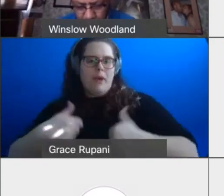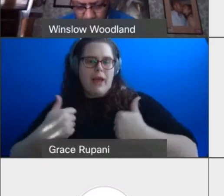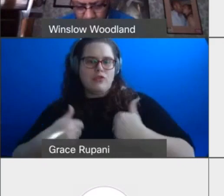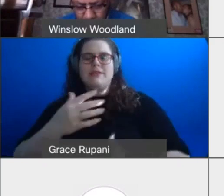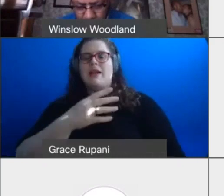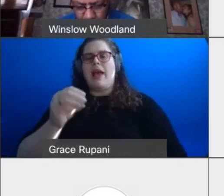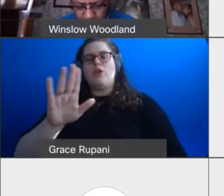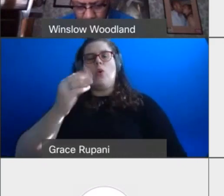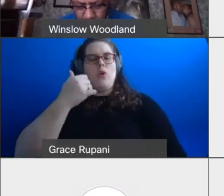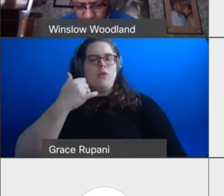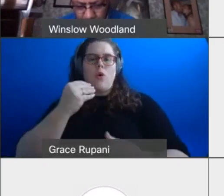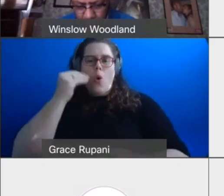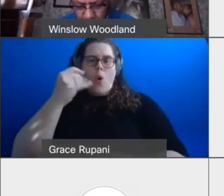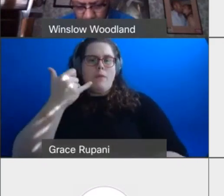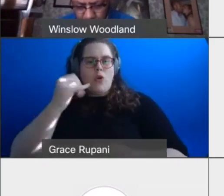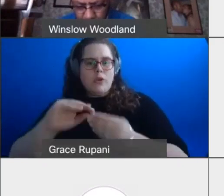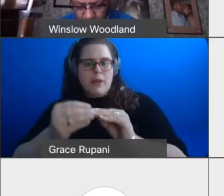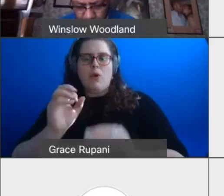home phone, whichever is best to contact.